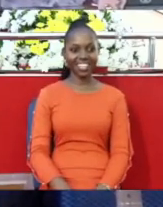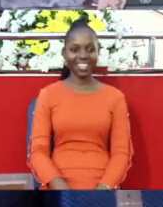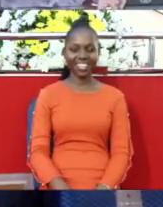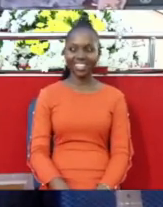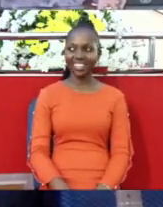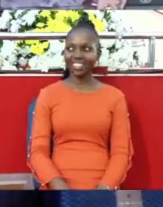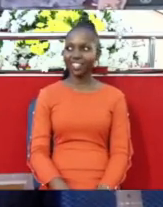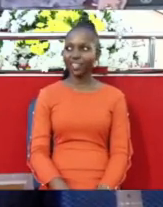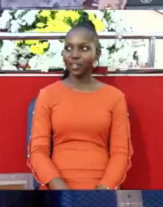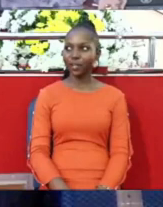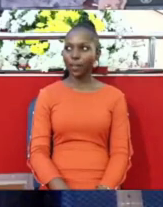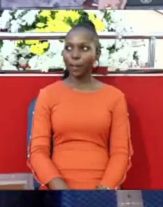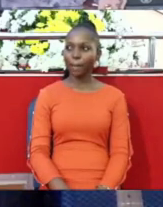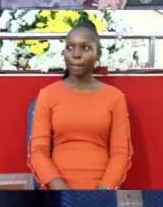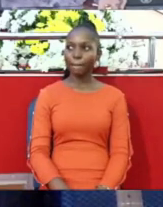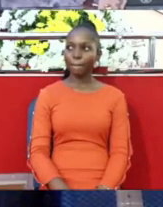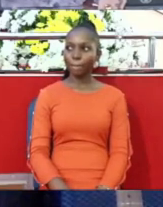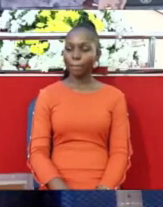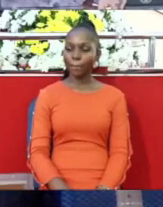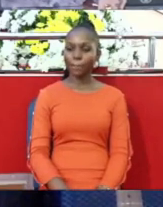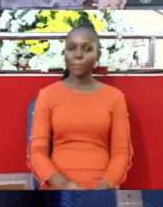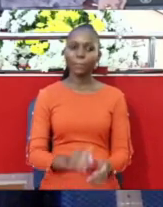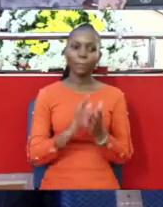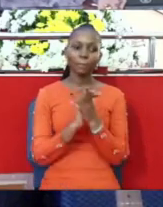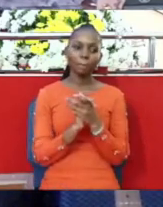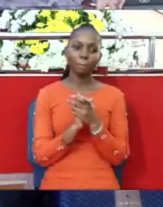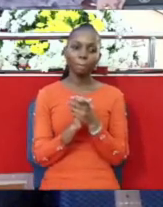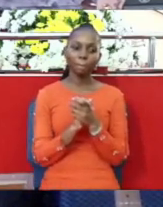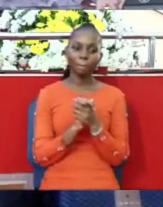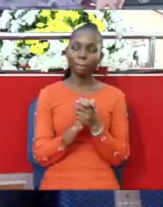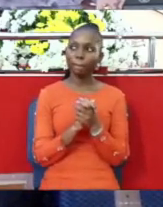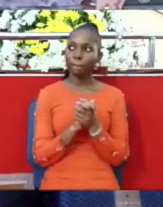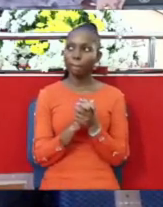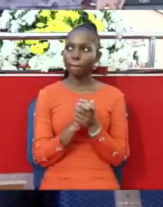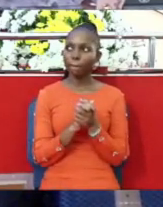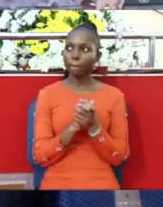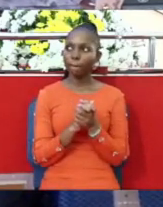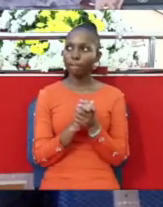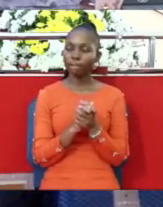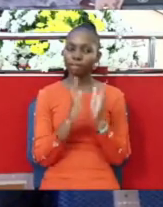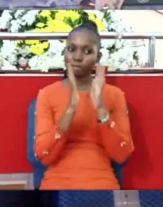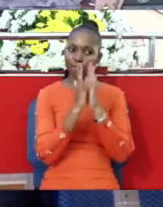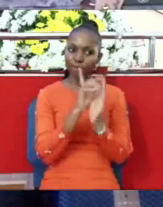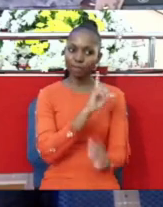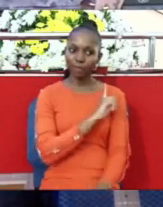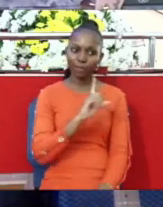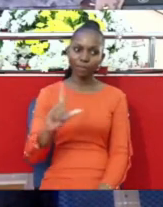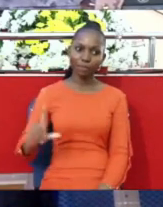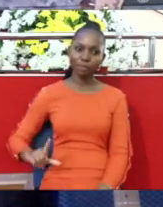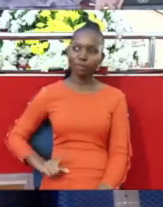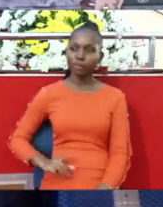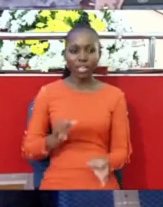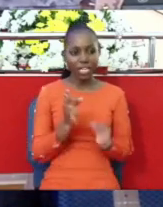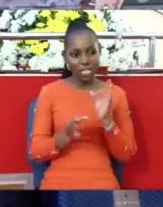a sitting. Na hapo ndio unapiga gia. And that's where you cook from. Ndipo unakula. And you eat from that place. Na Bwana Yesu asifiwe. Hallelujah.